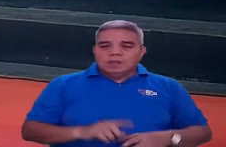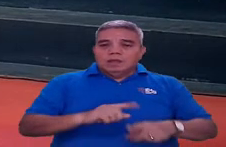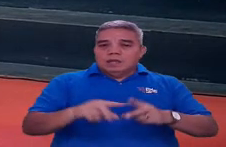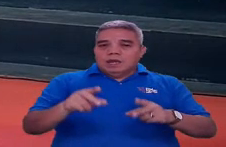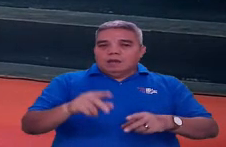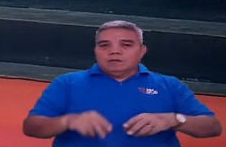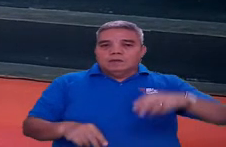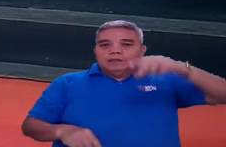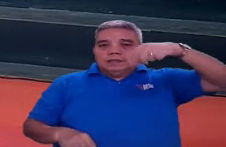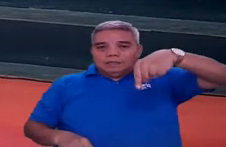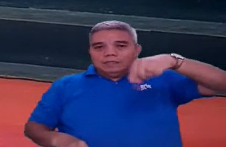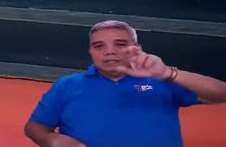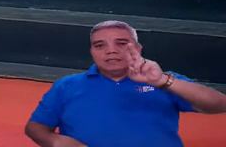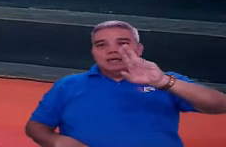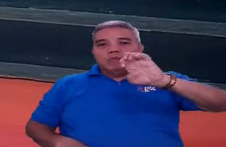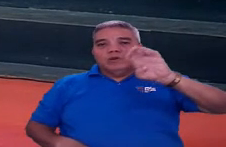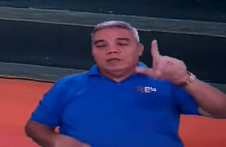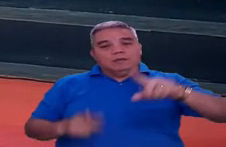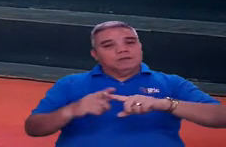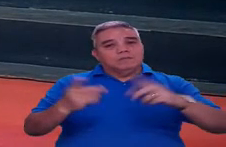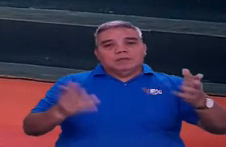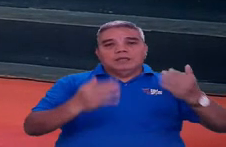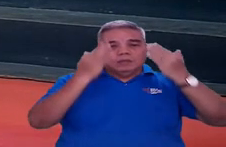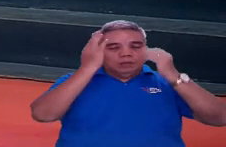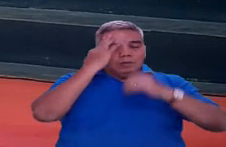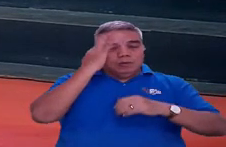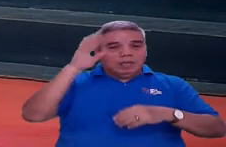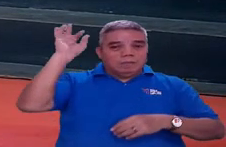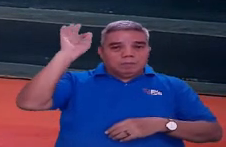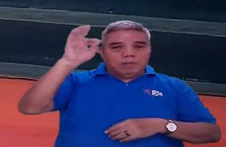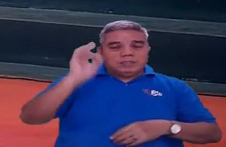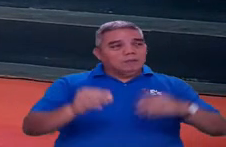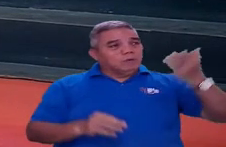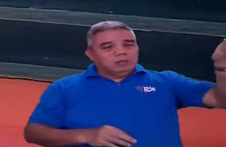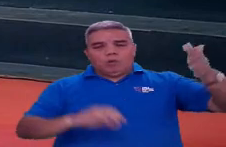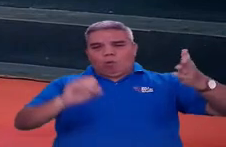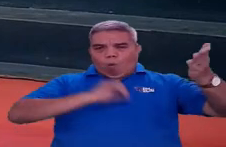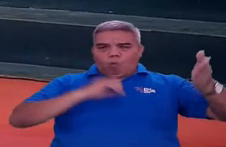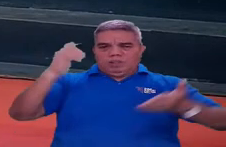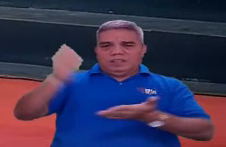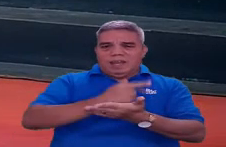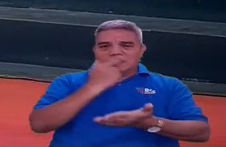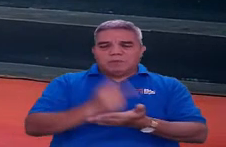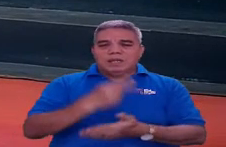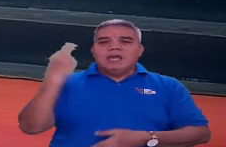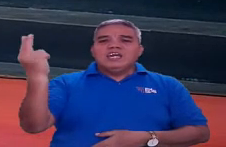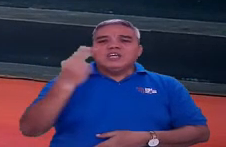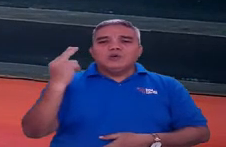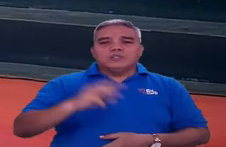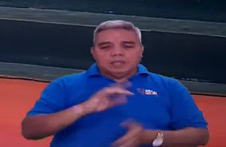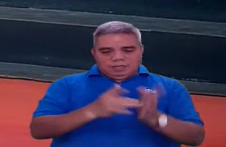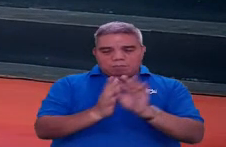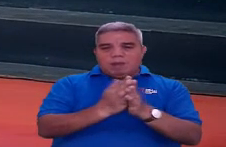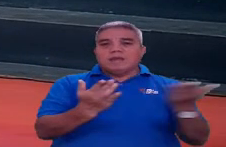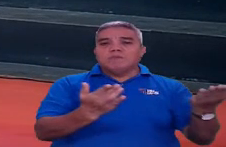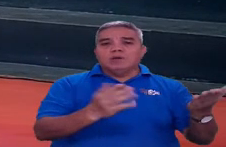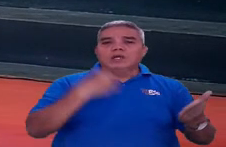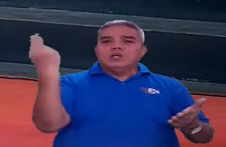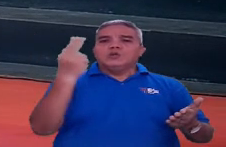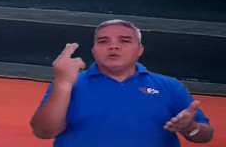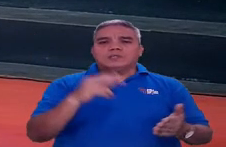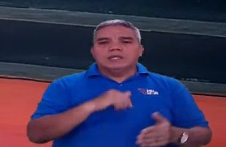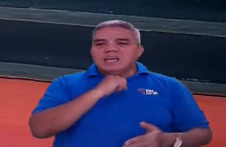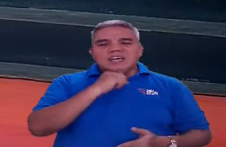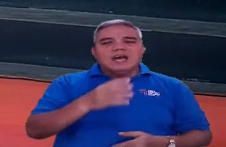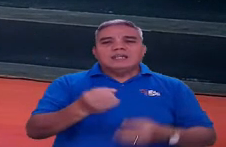Now, Kibulo is in hot water right now. We know I've been preaching a wrong gospel, using this Bible and using this